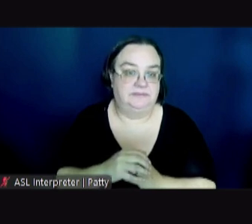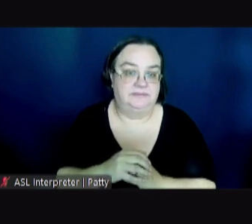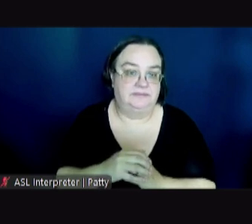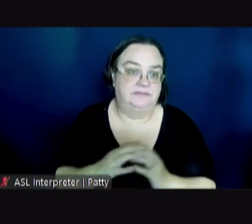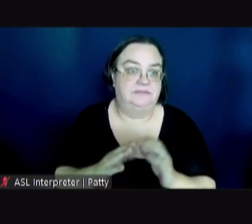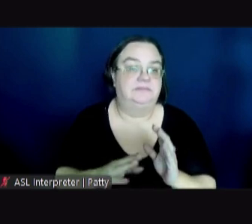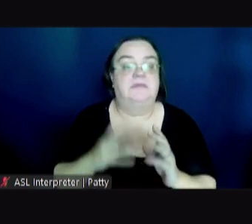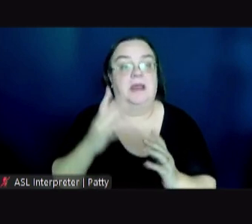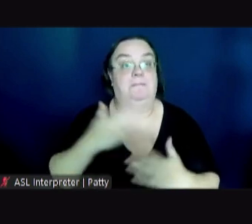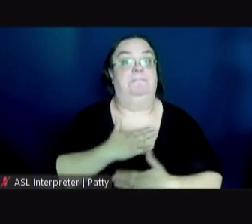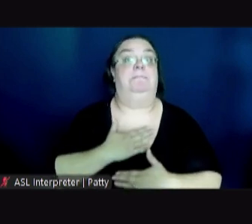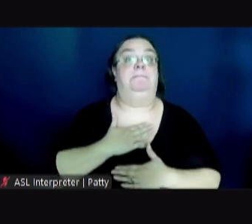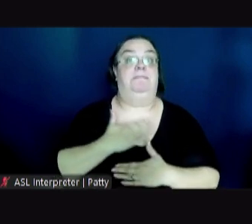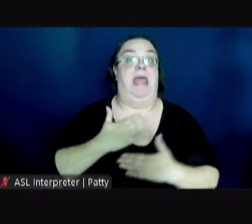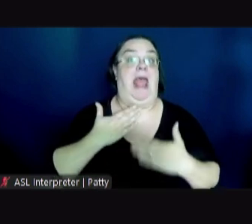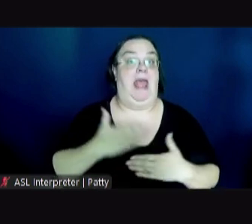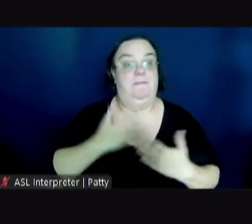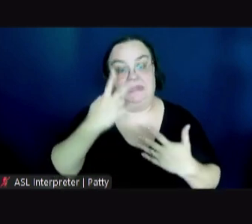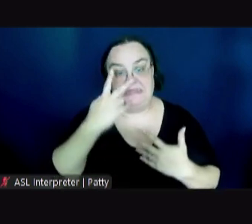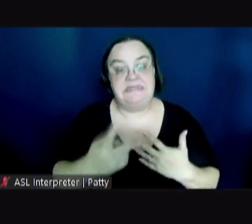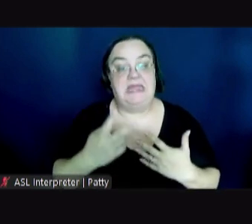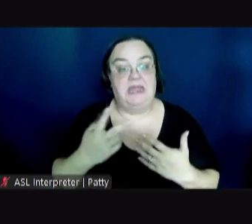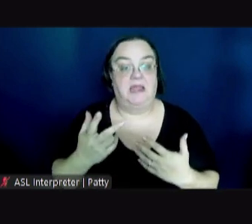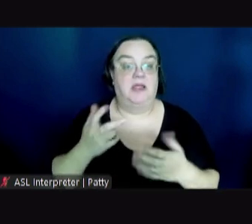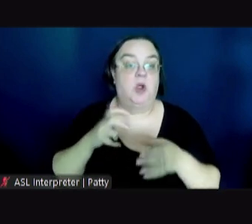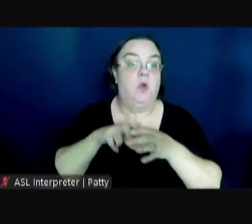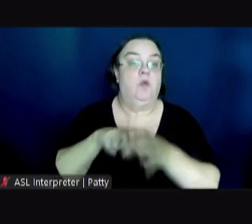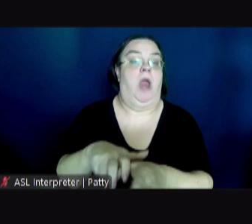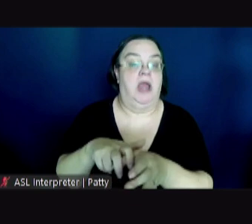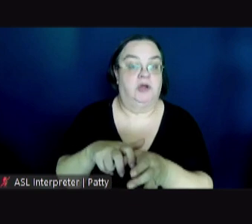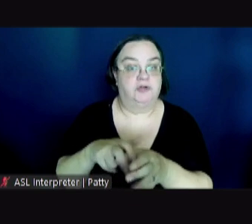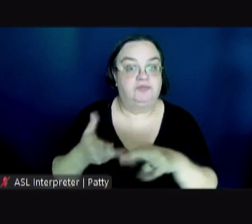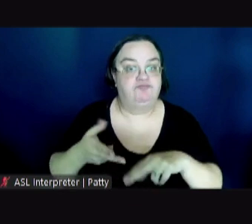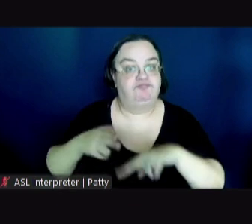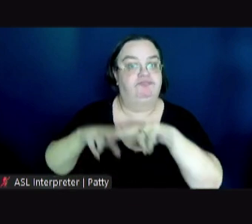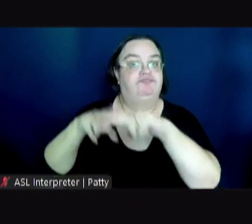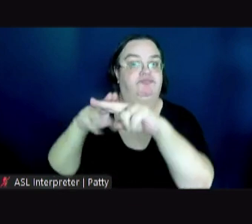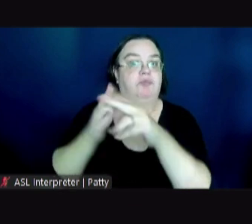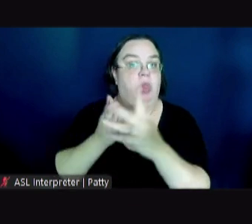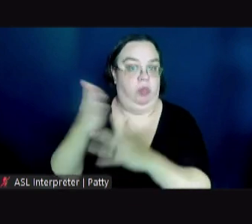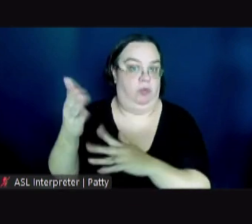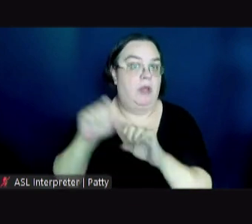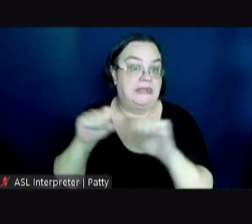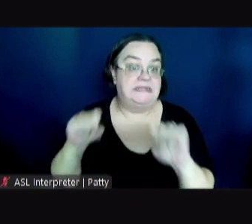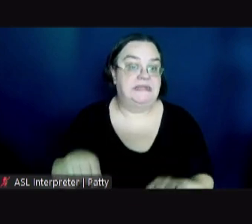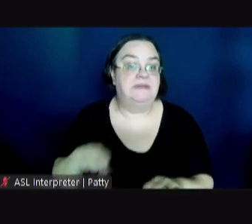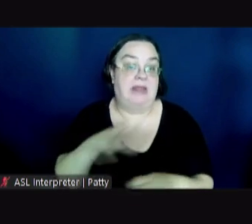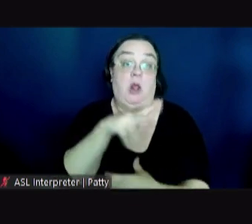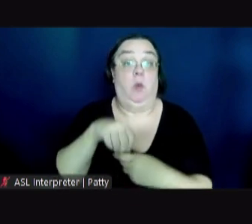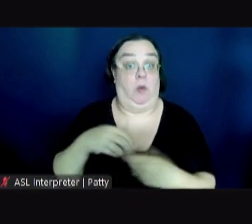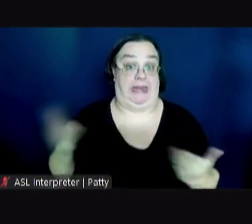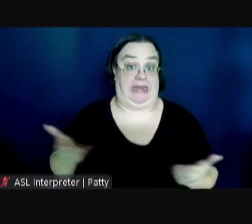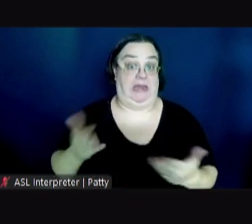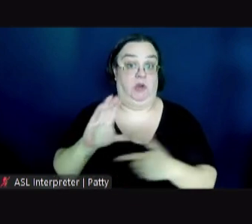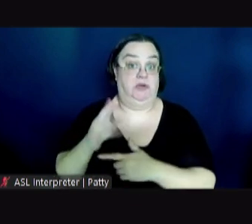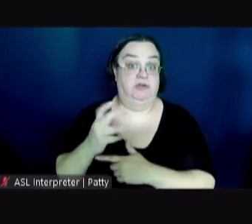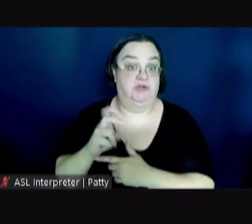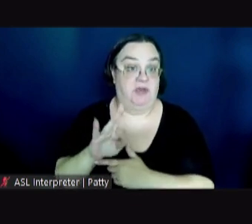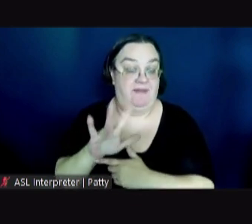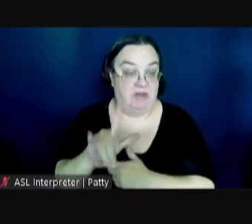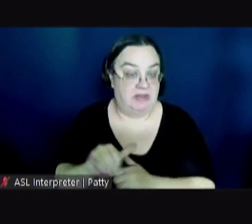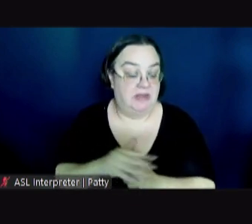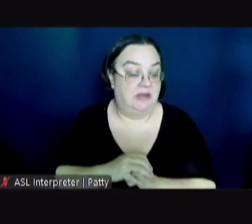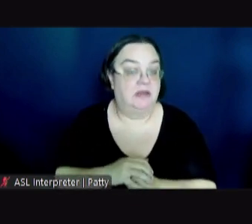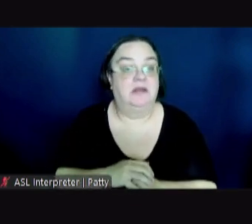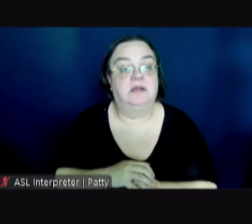ridership increasing across the system, including here in Cheverly. I know that one of